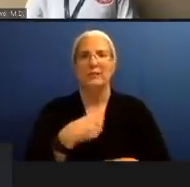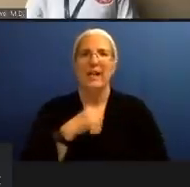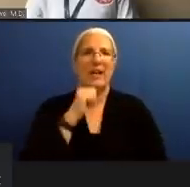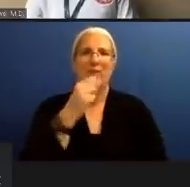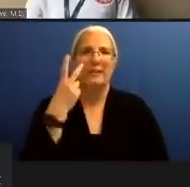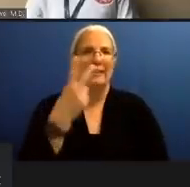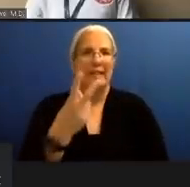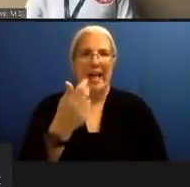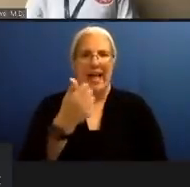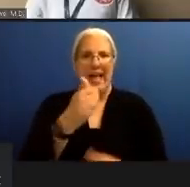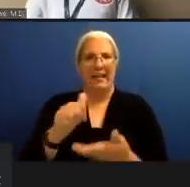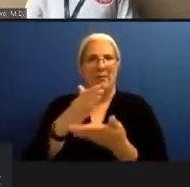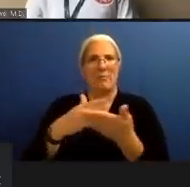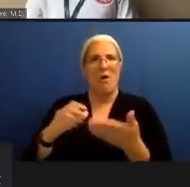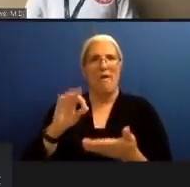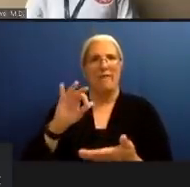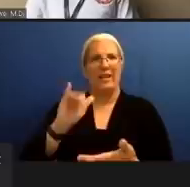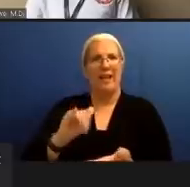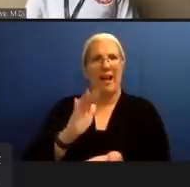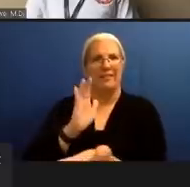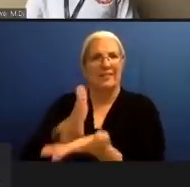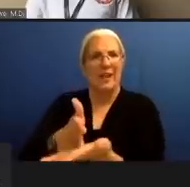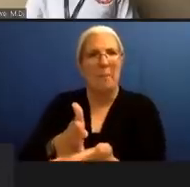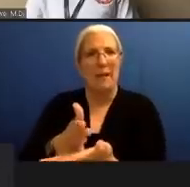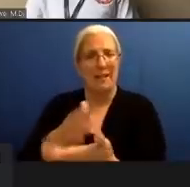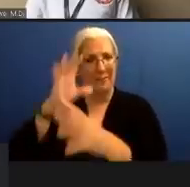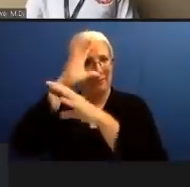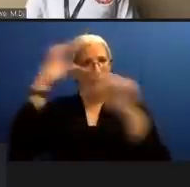president as being a threat to our own access to the data that we need.